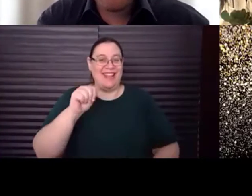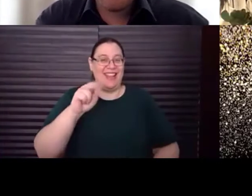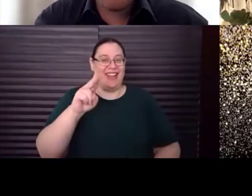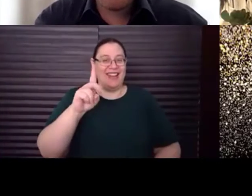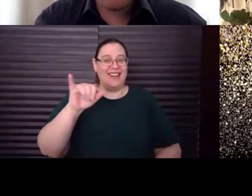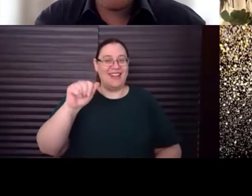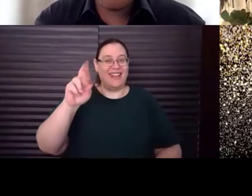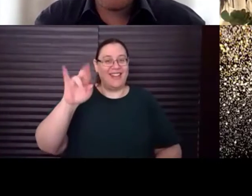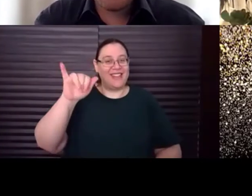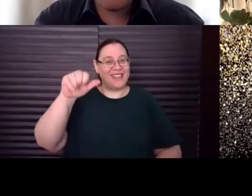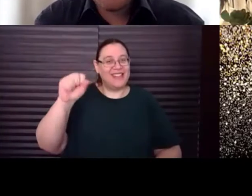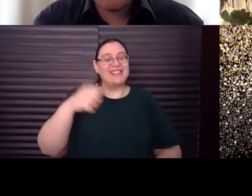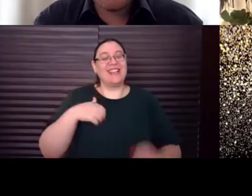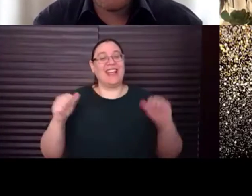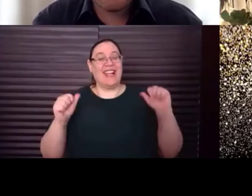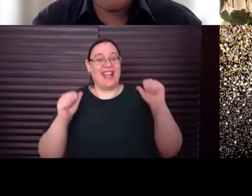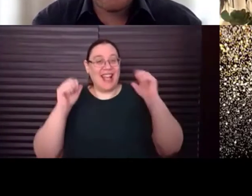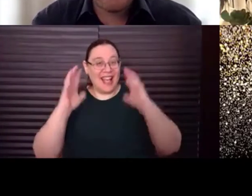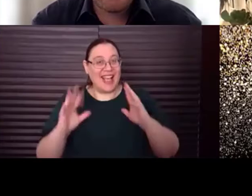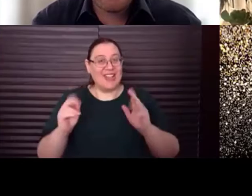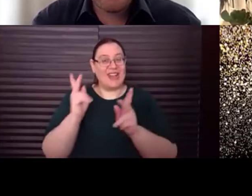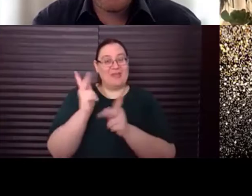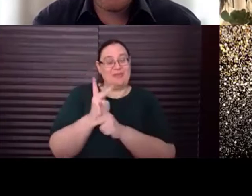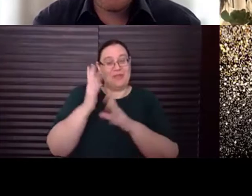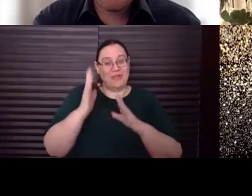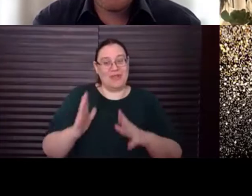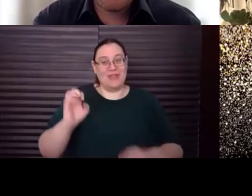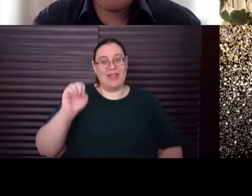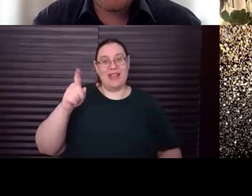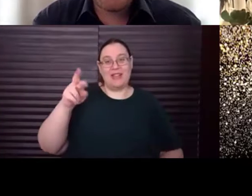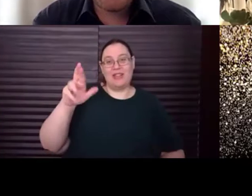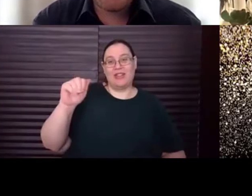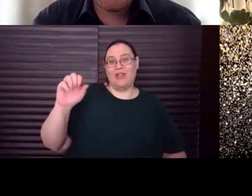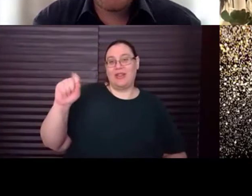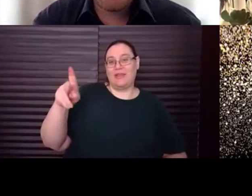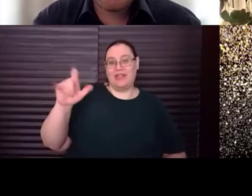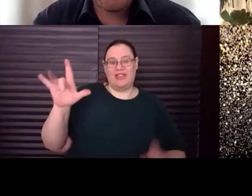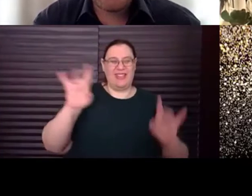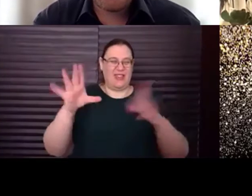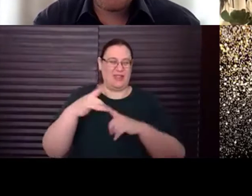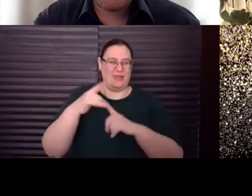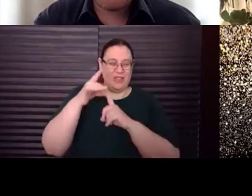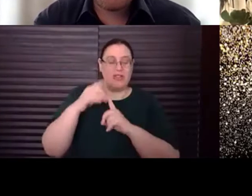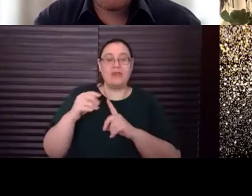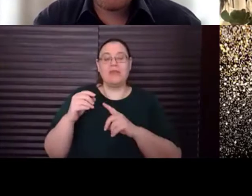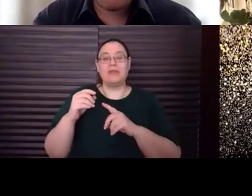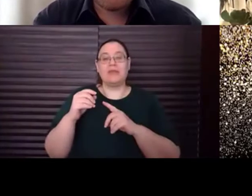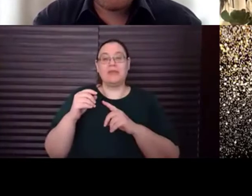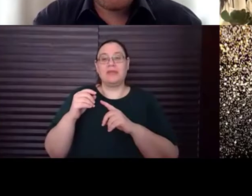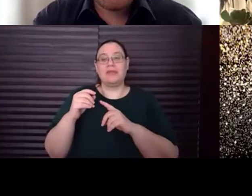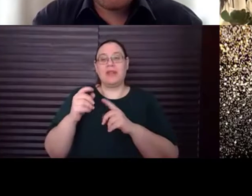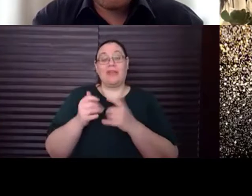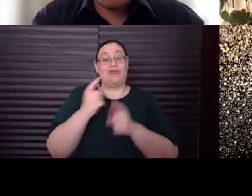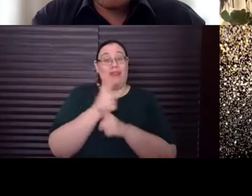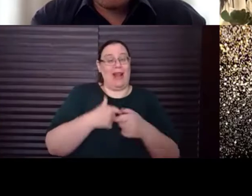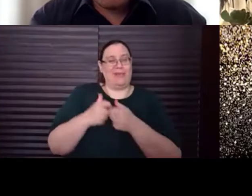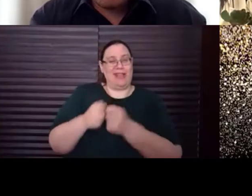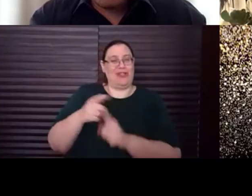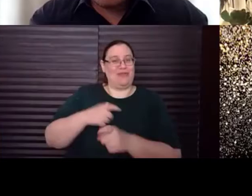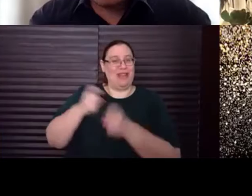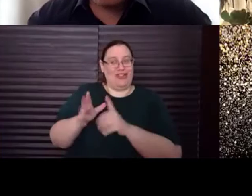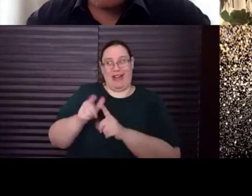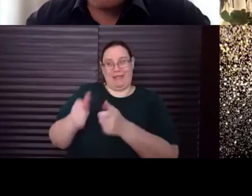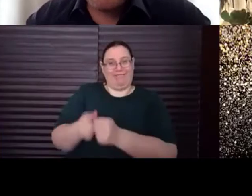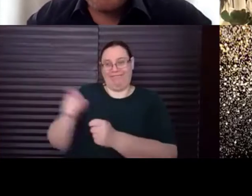I am the actor and producer of Extra Special. I'm texting with my director right now. He